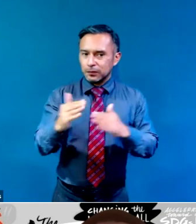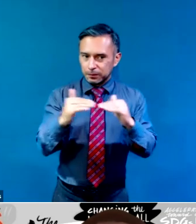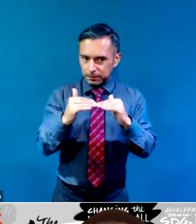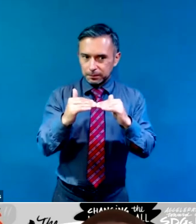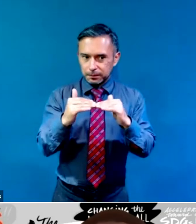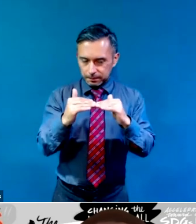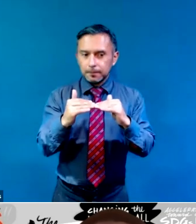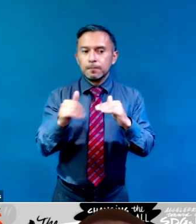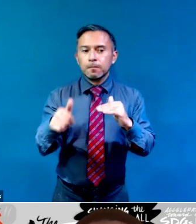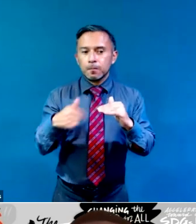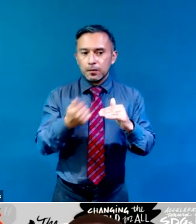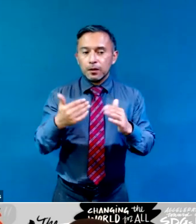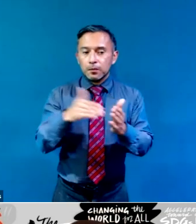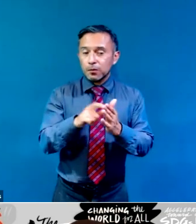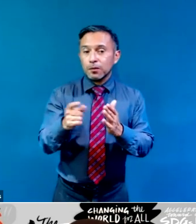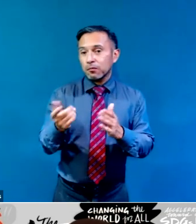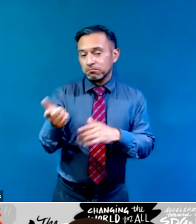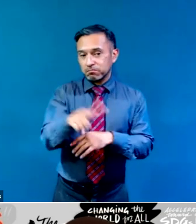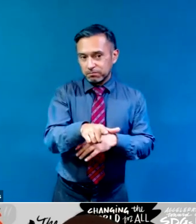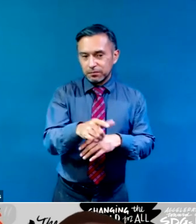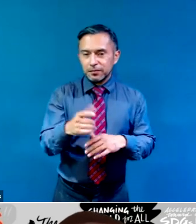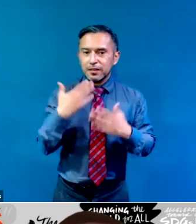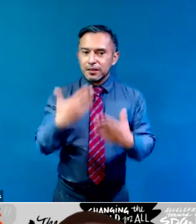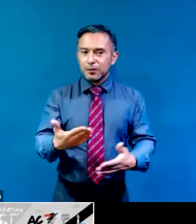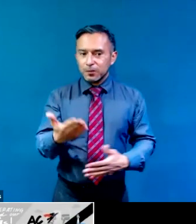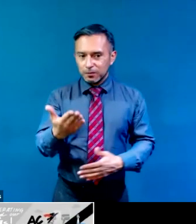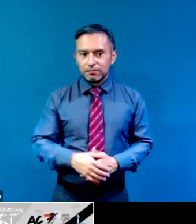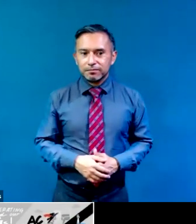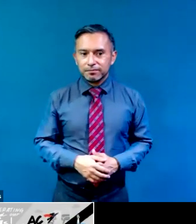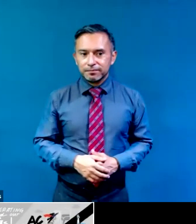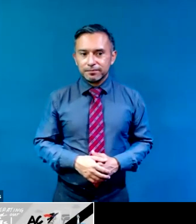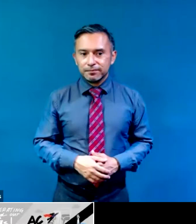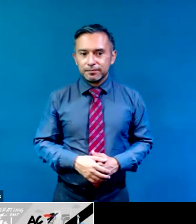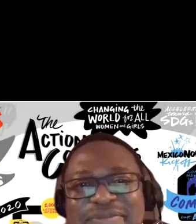pass back over to you, Venge. Thank you. Thank you so much, Sarah.